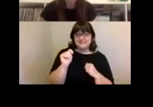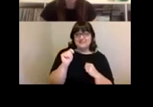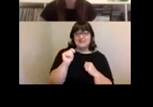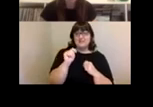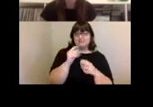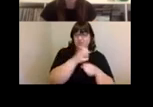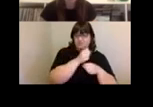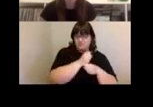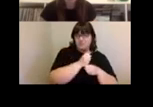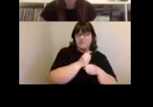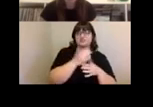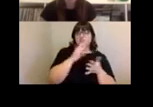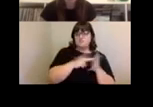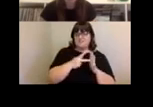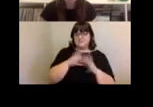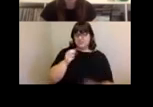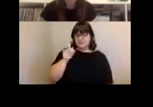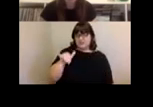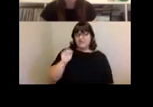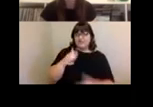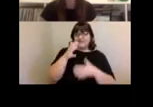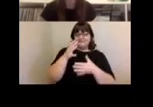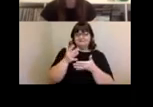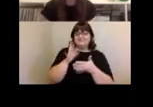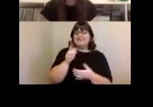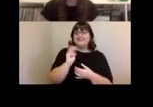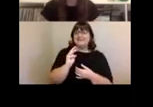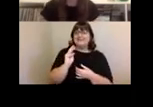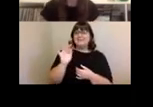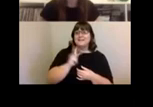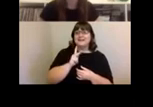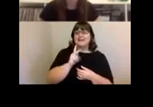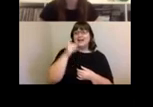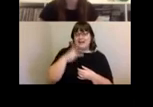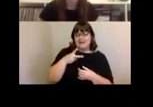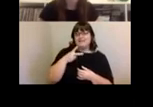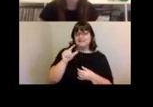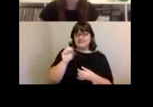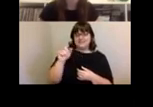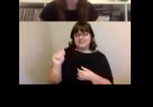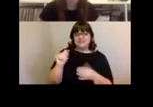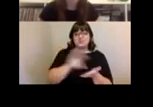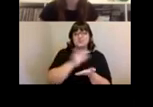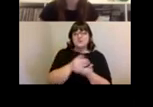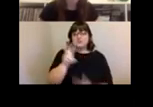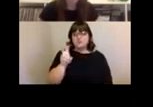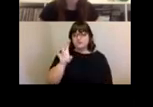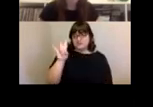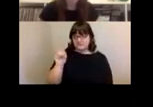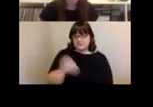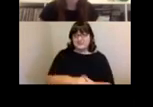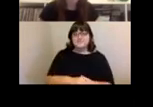back half of our GST at $270. We have some donated artwork that was given